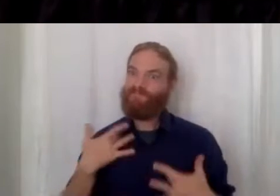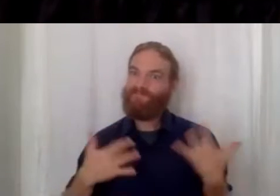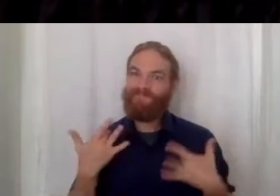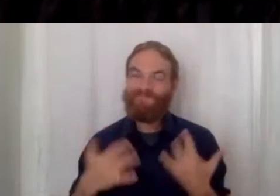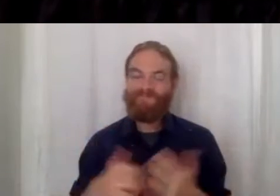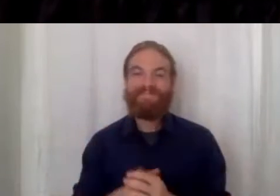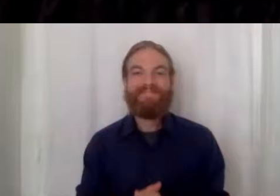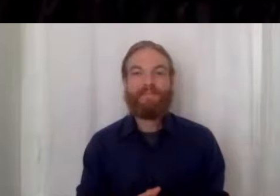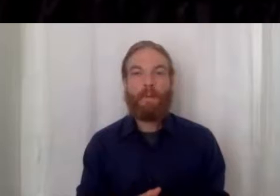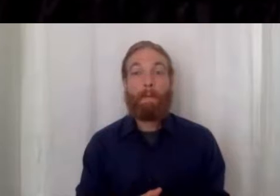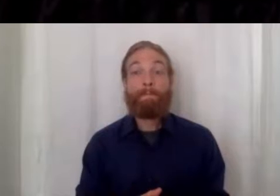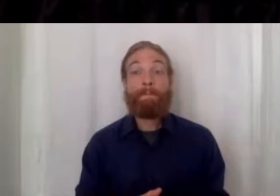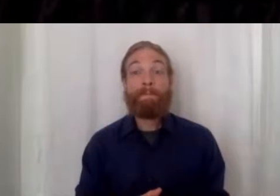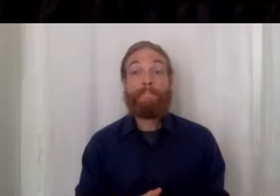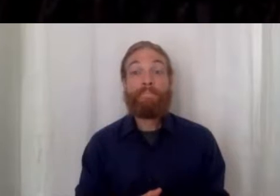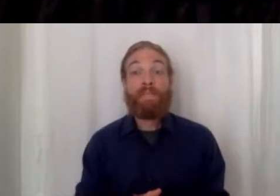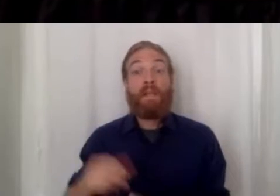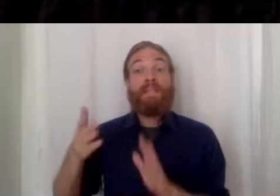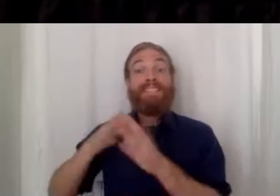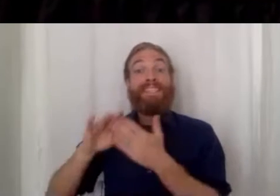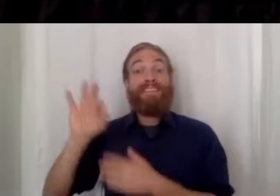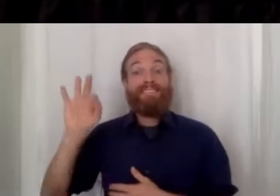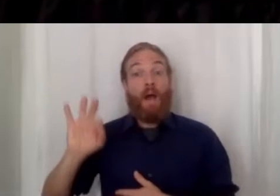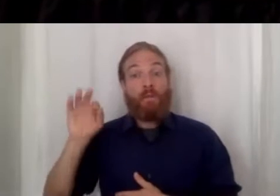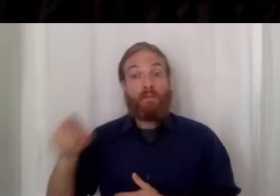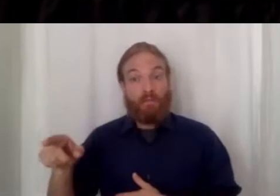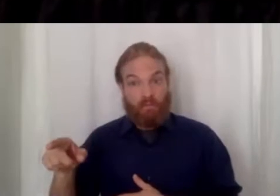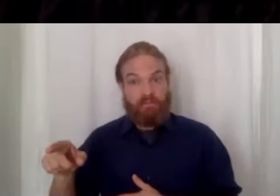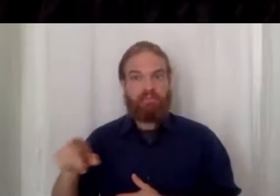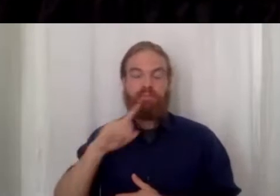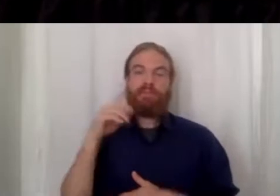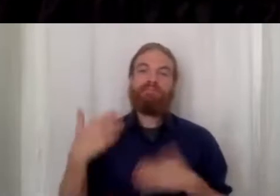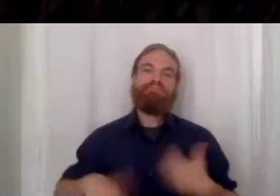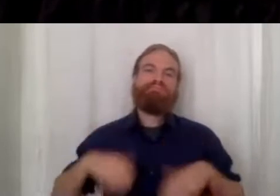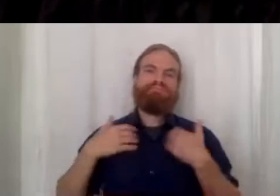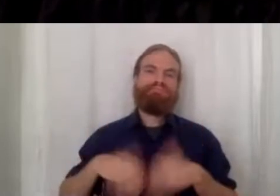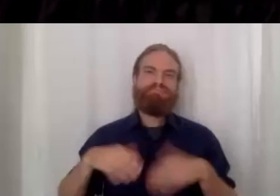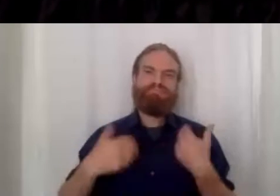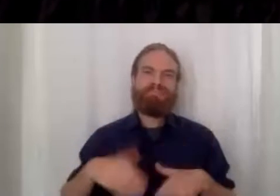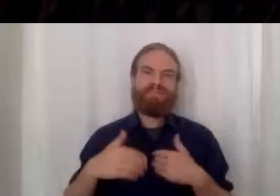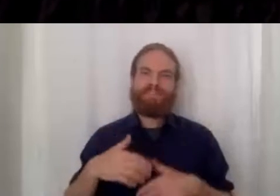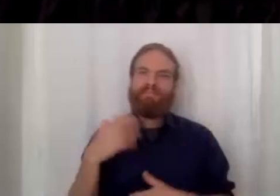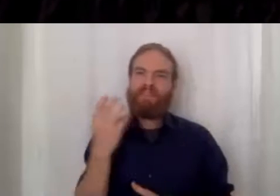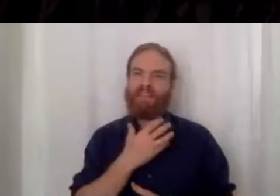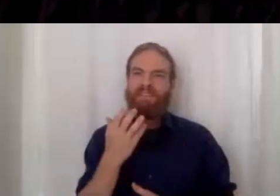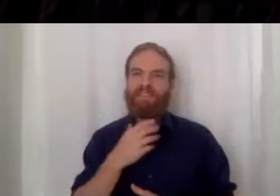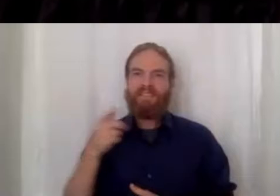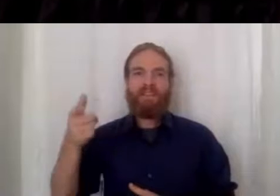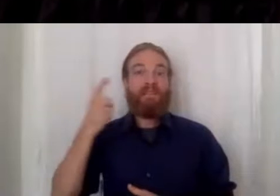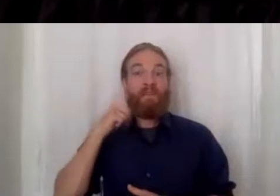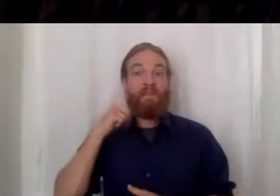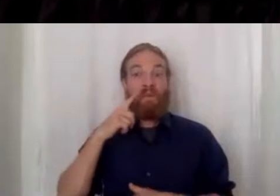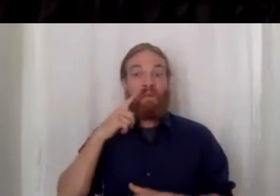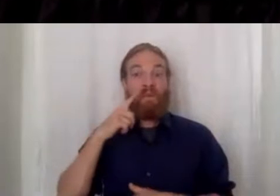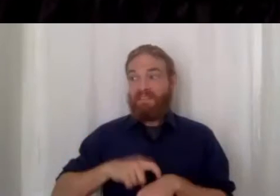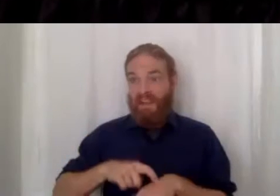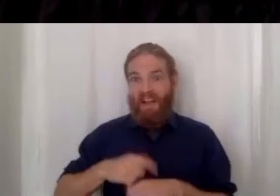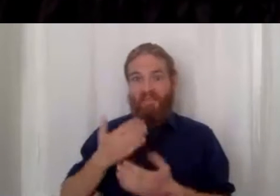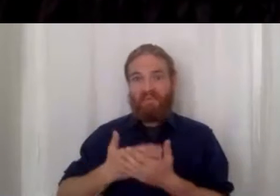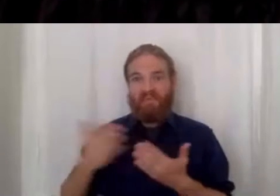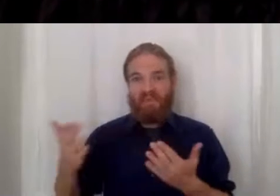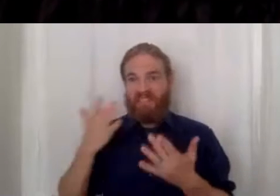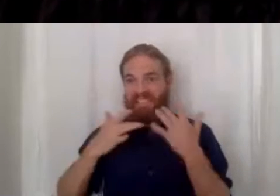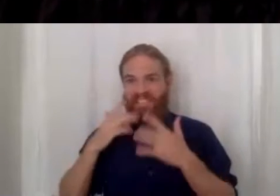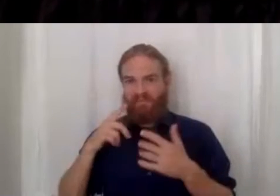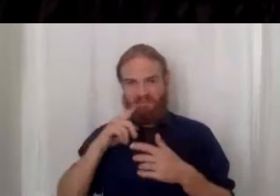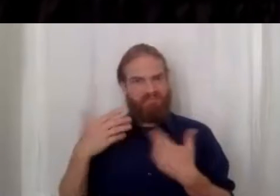fabulous they've been related to time and resources. Anything we need, whether it's from the chief of police or the